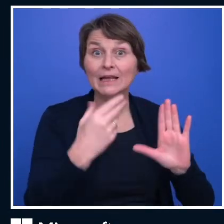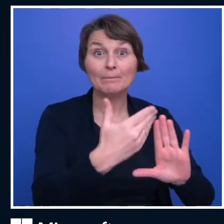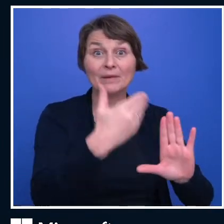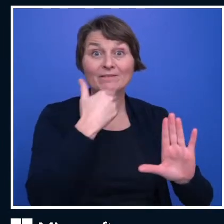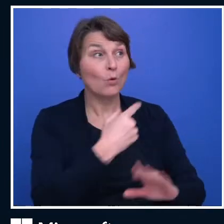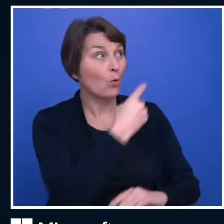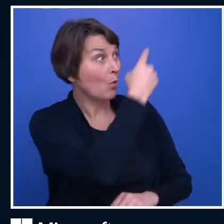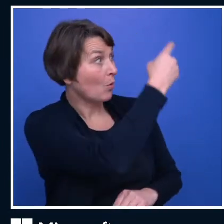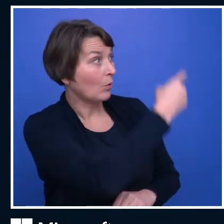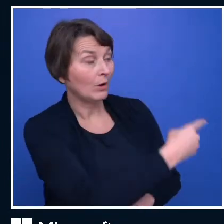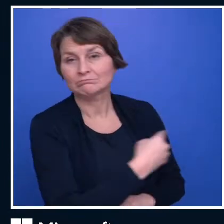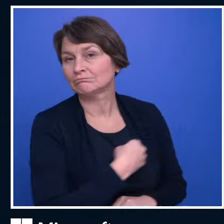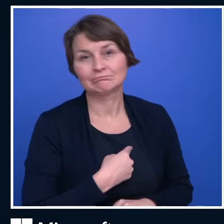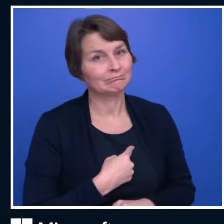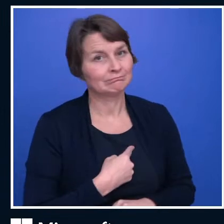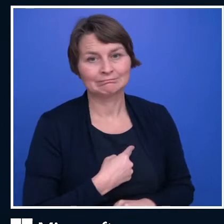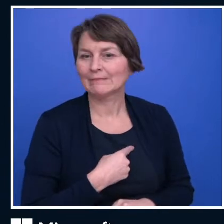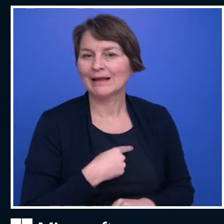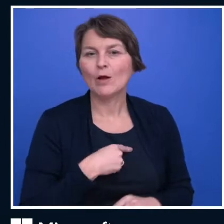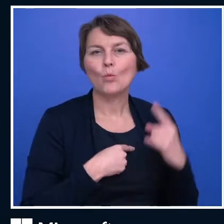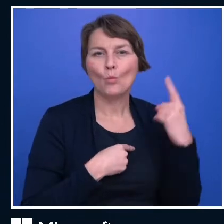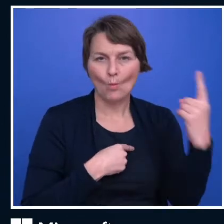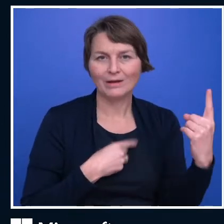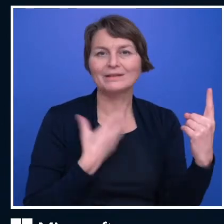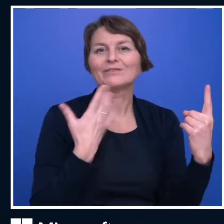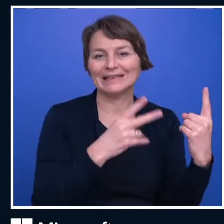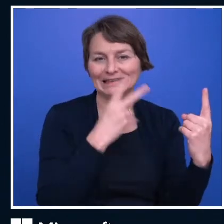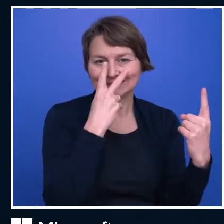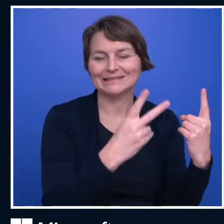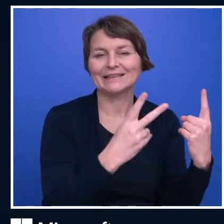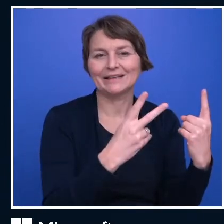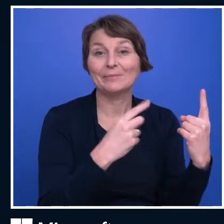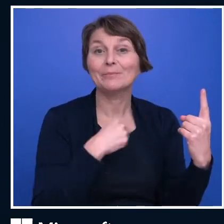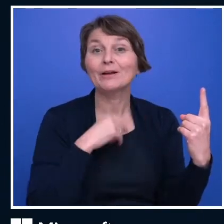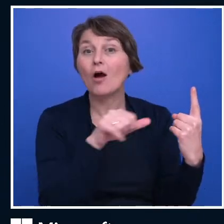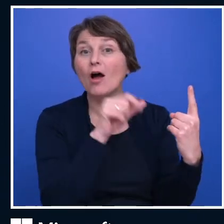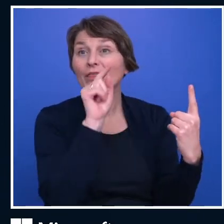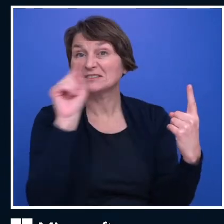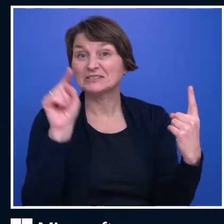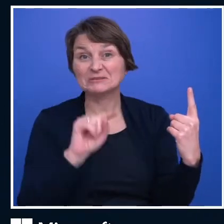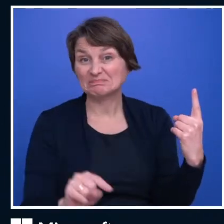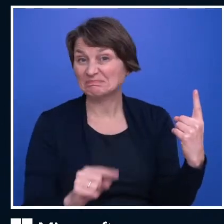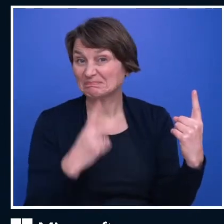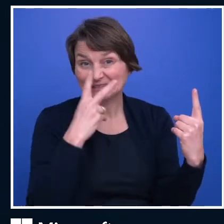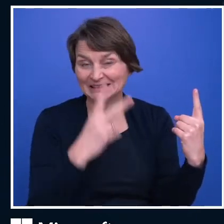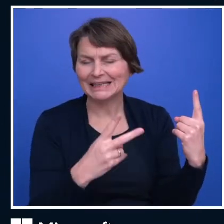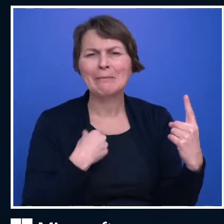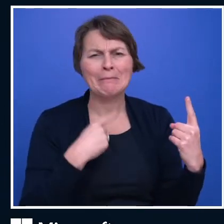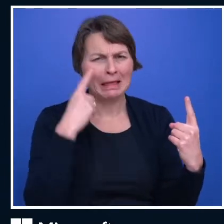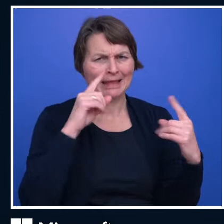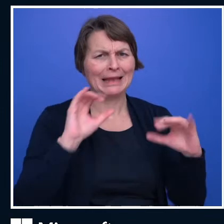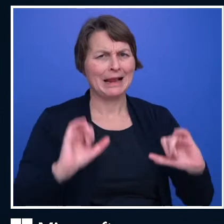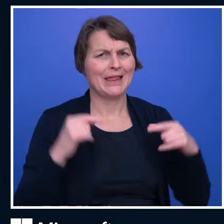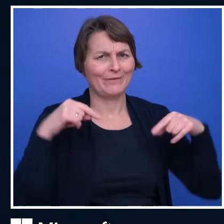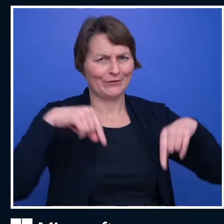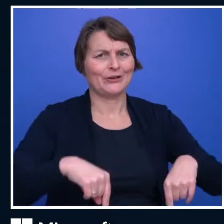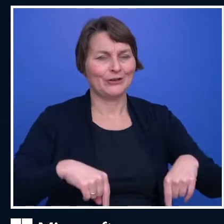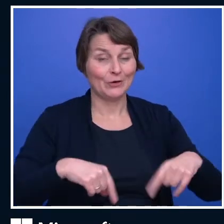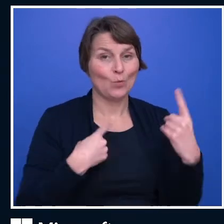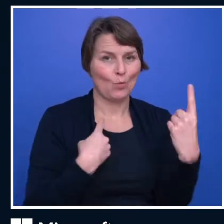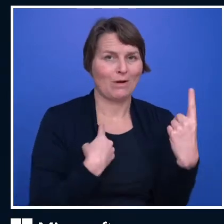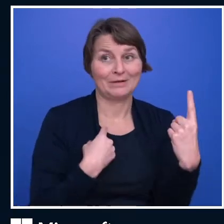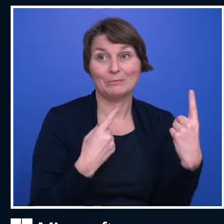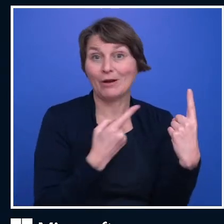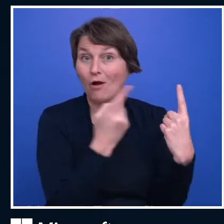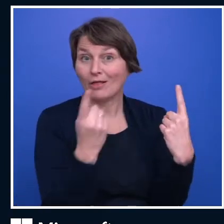Anna's hummingbird. And supposedly that is the only one that lives in Washington state year-round. And the great